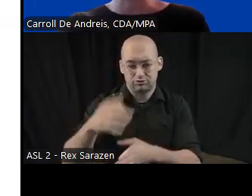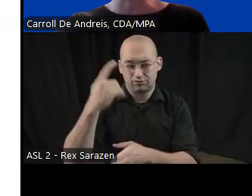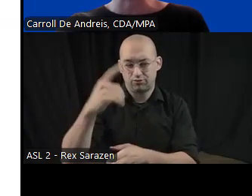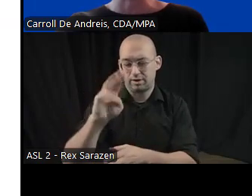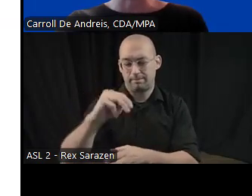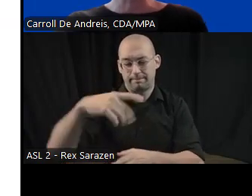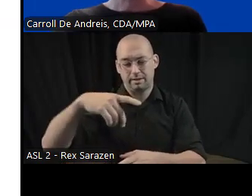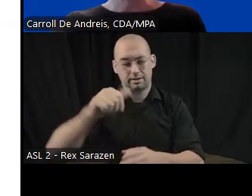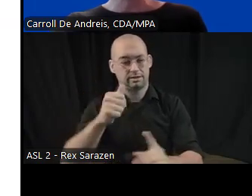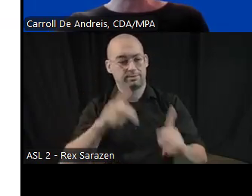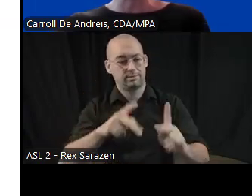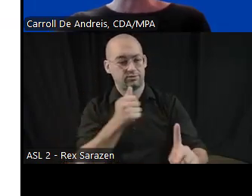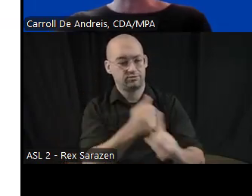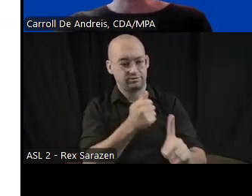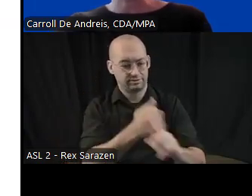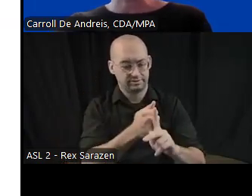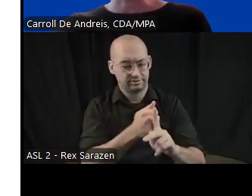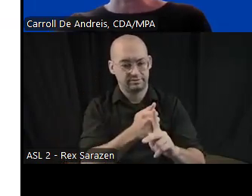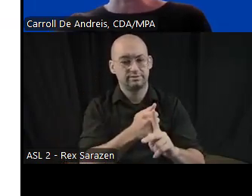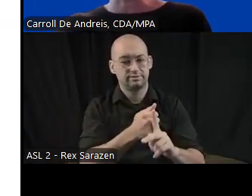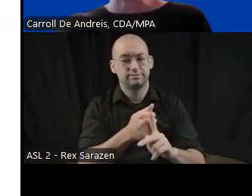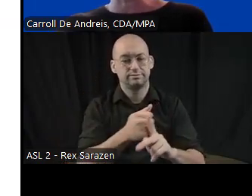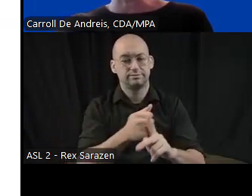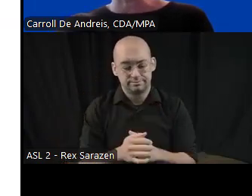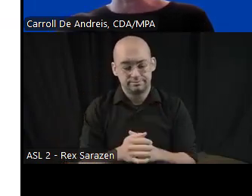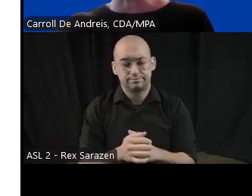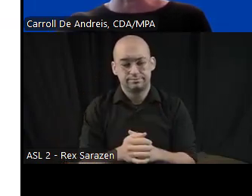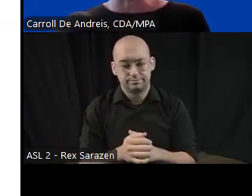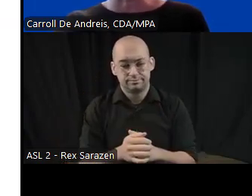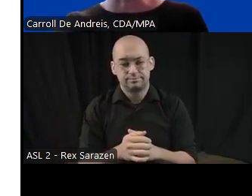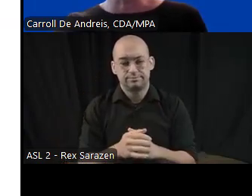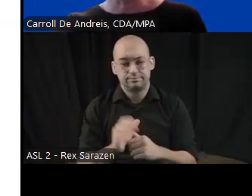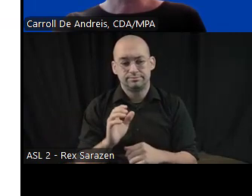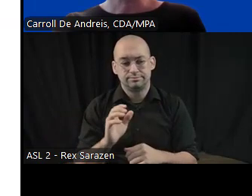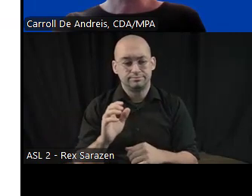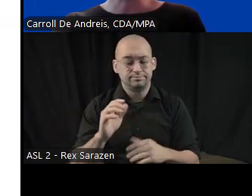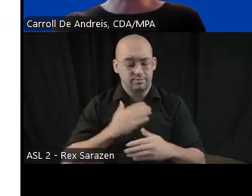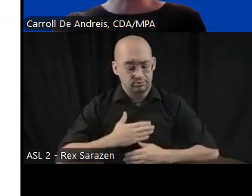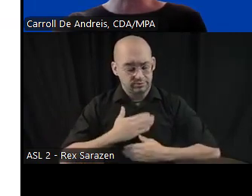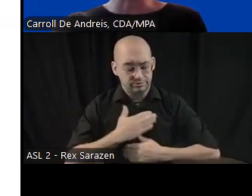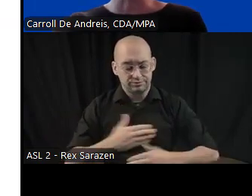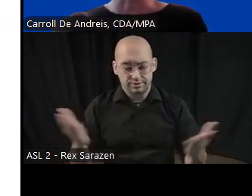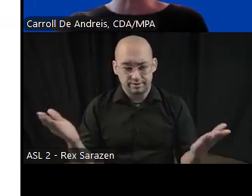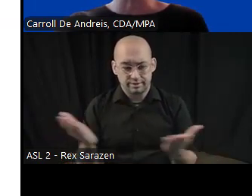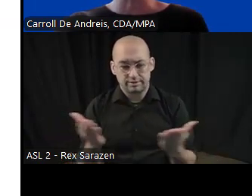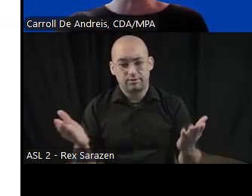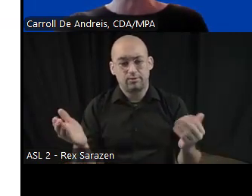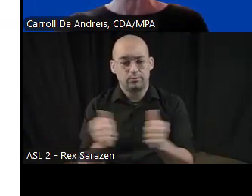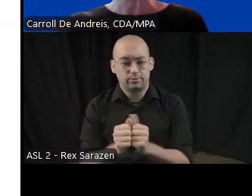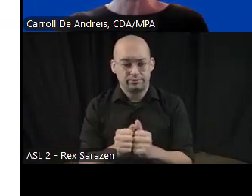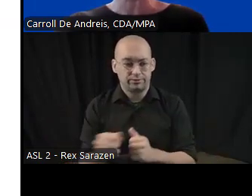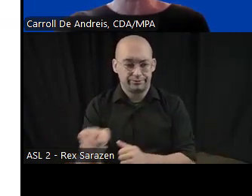Good morning. This is Carol DeAndres, and I appreciate being here with you. Let's go over some